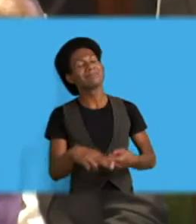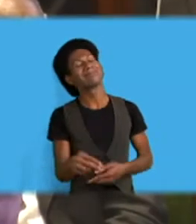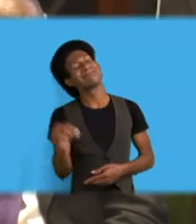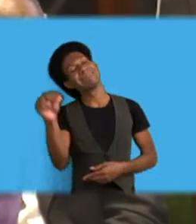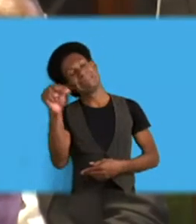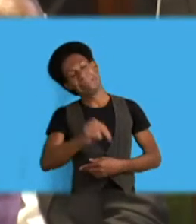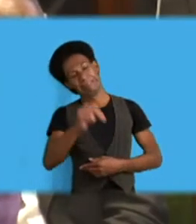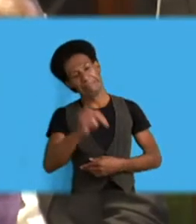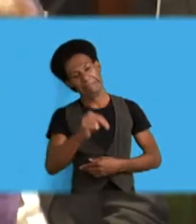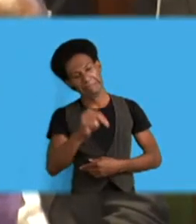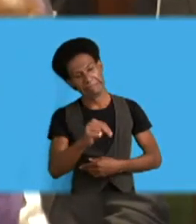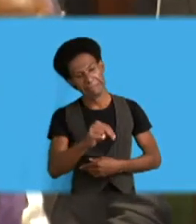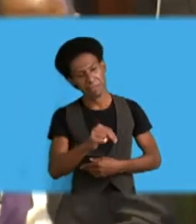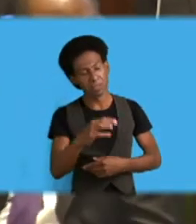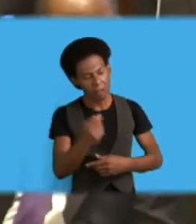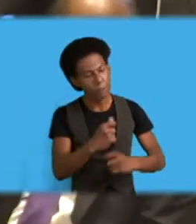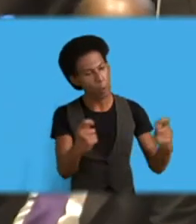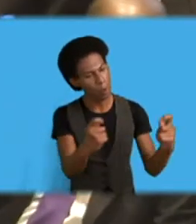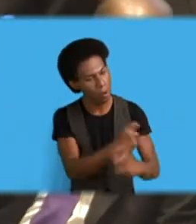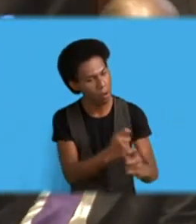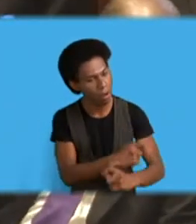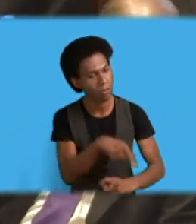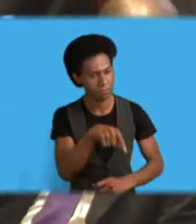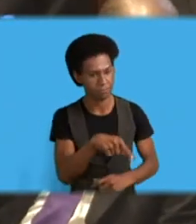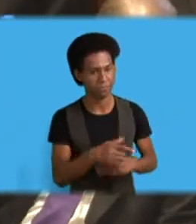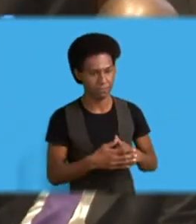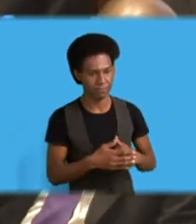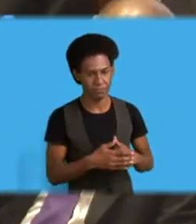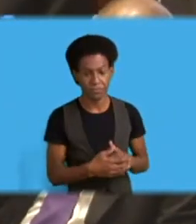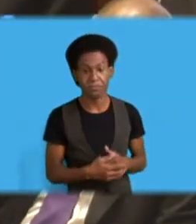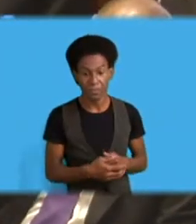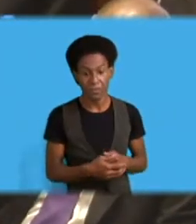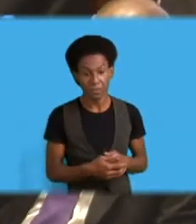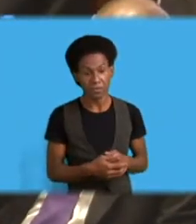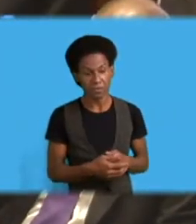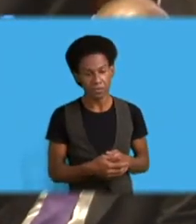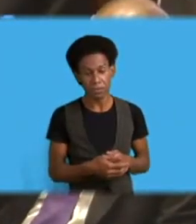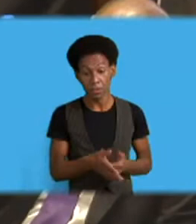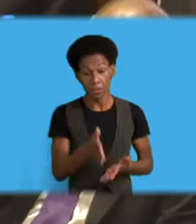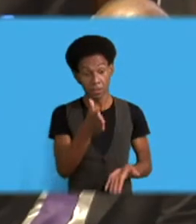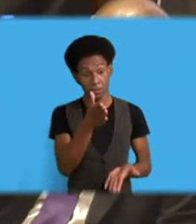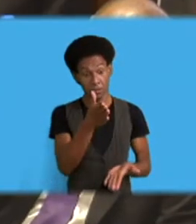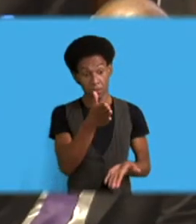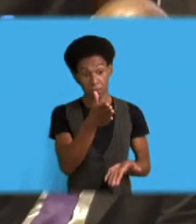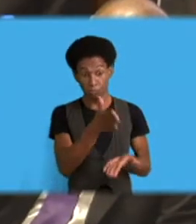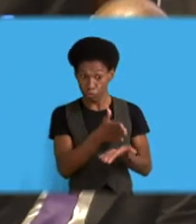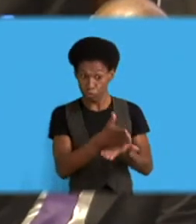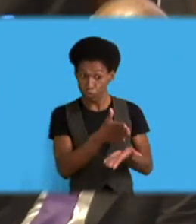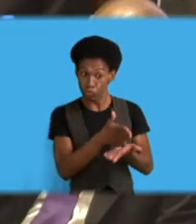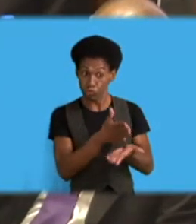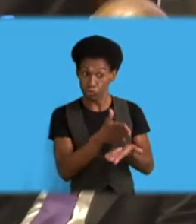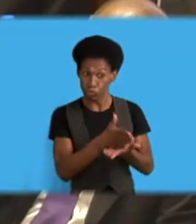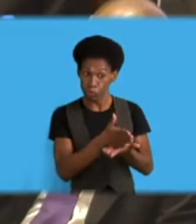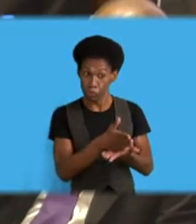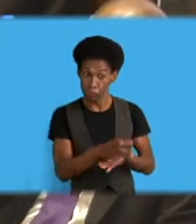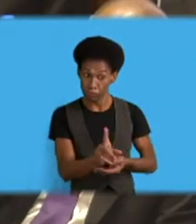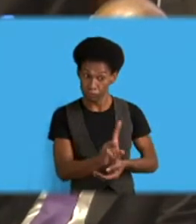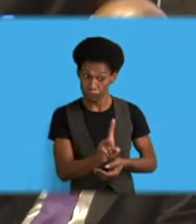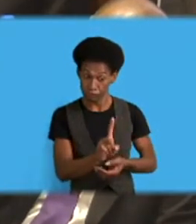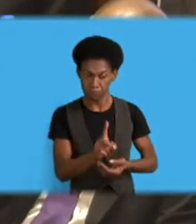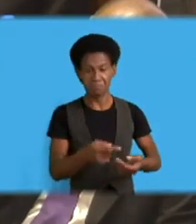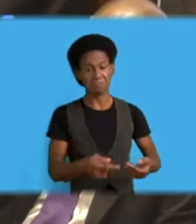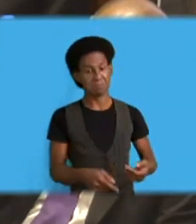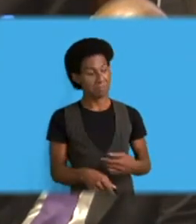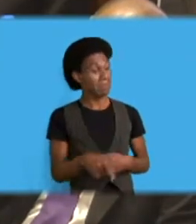stakeholders. And I will not mince my words, Mr. Deputy Speaker, to say that all these things may become counterproductive and end up damaging the